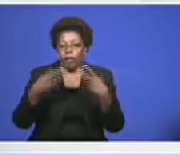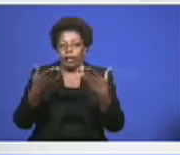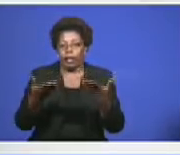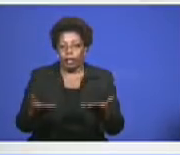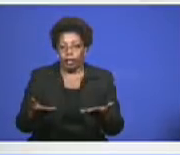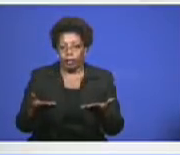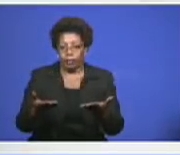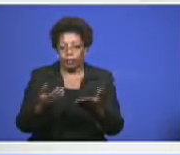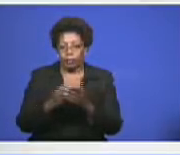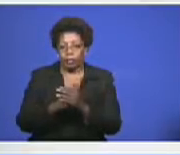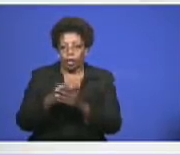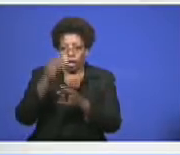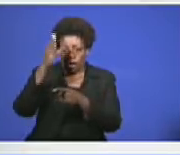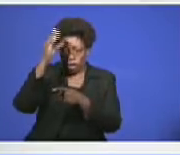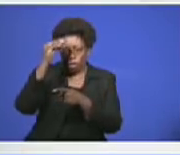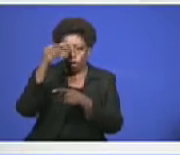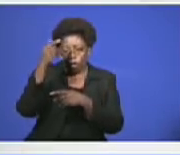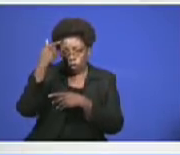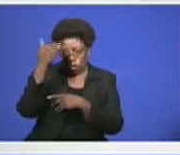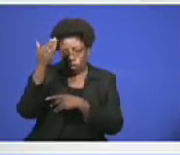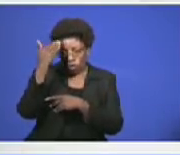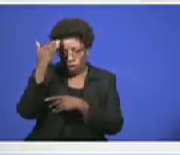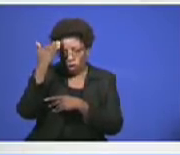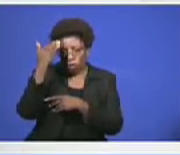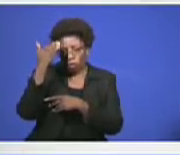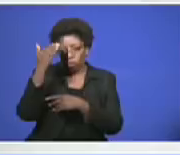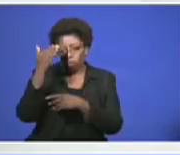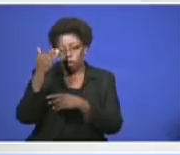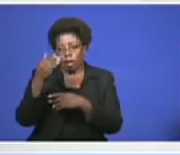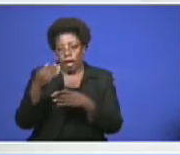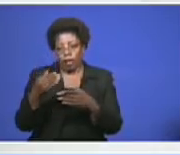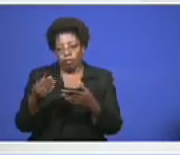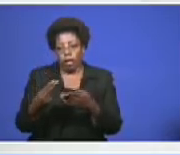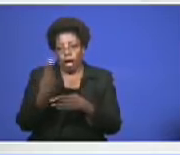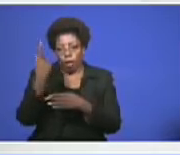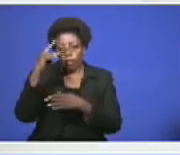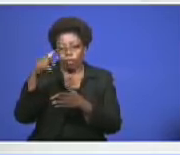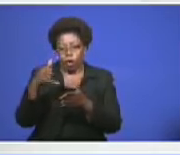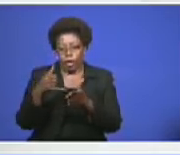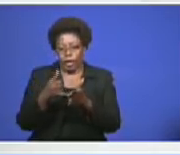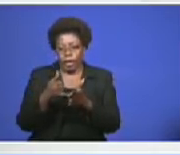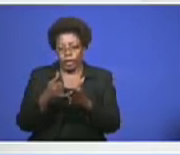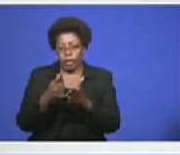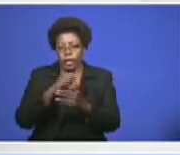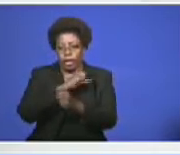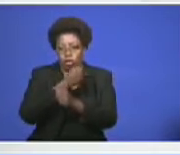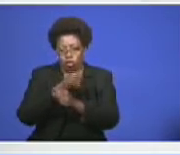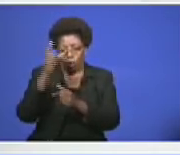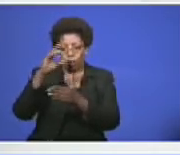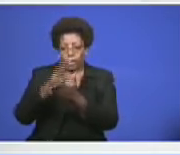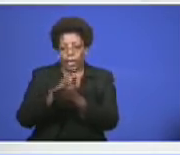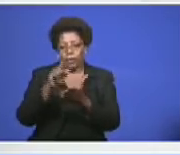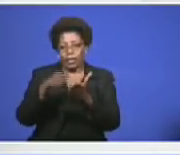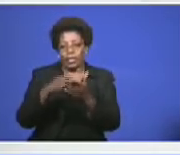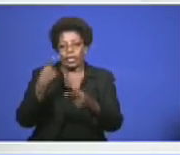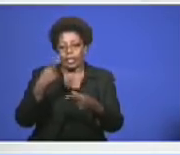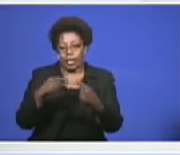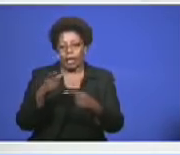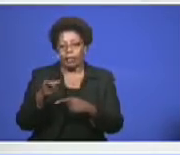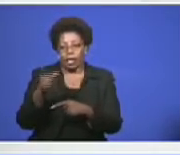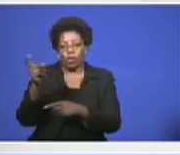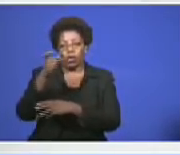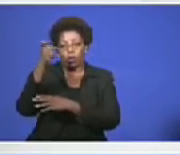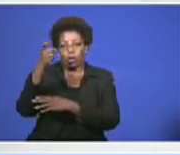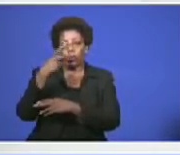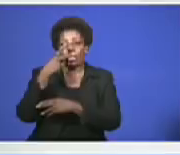before us. The guys knows the challenge that is at hand. They're up for the challenge. And they strongly believe that this is a game that they will win. We